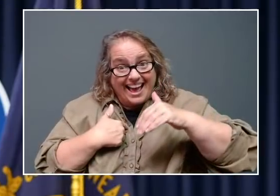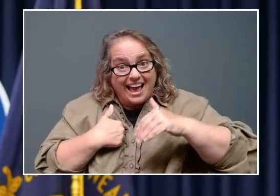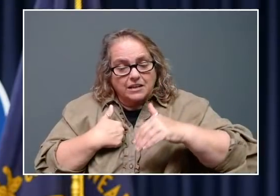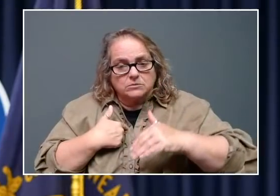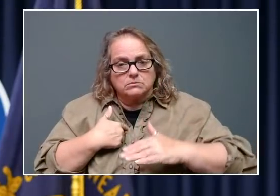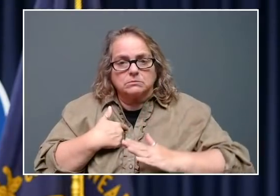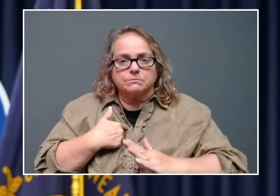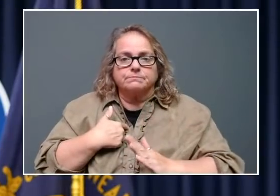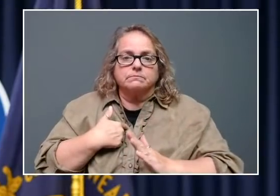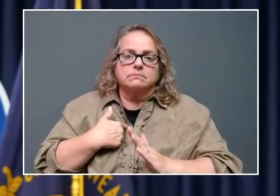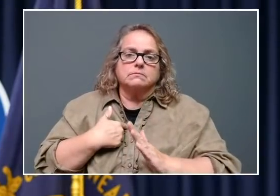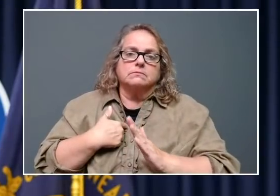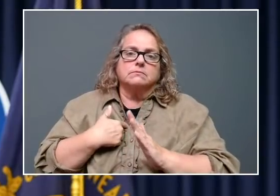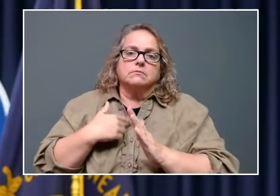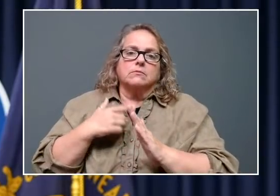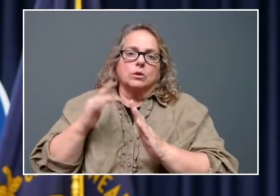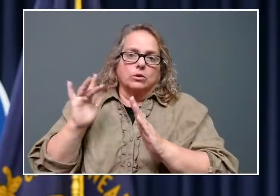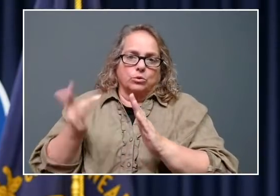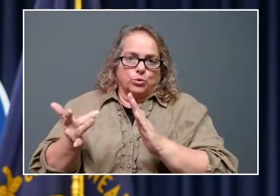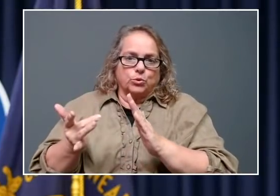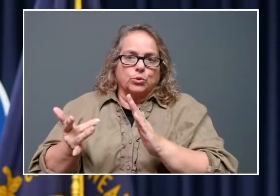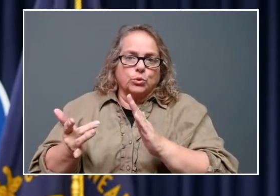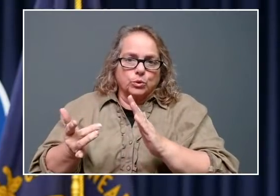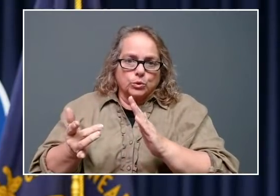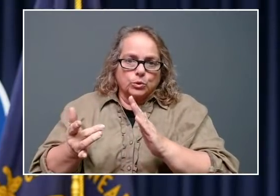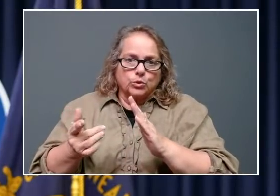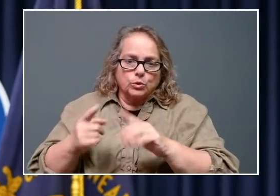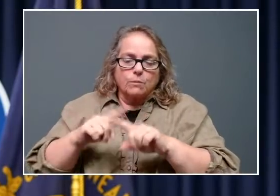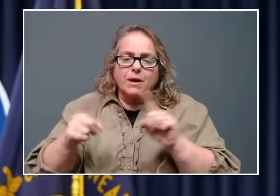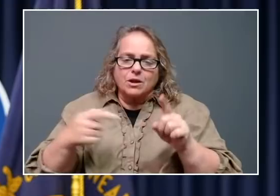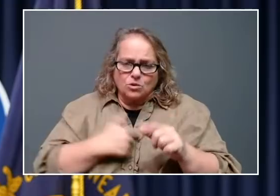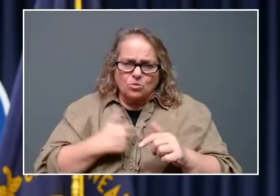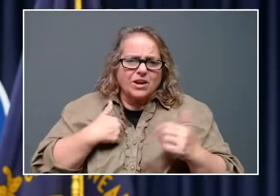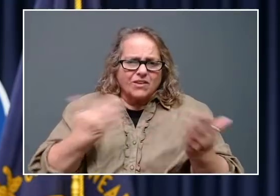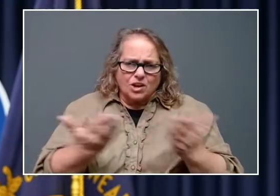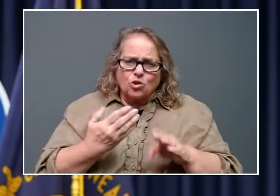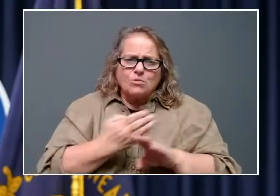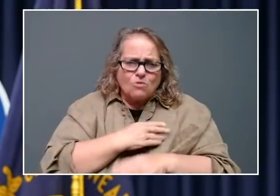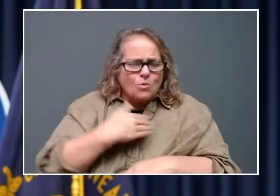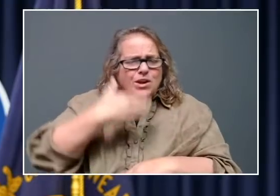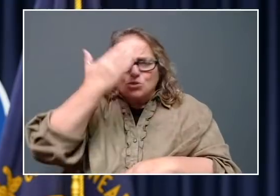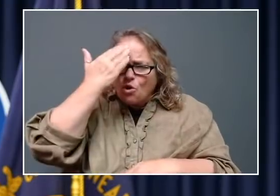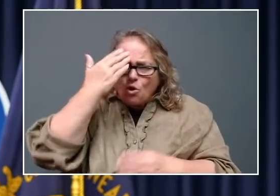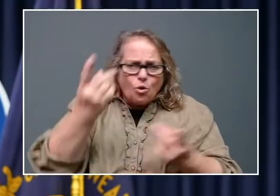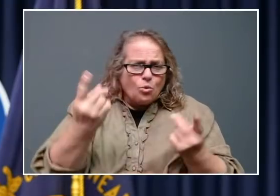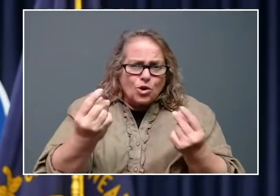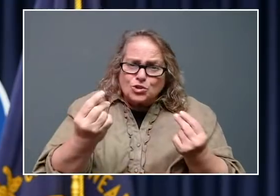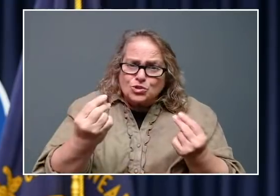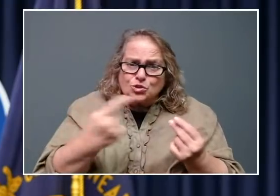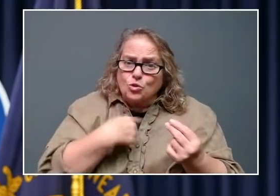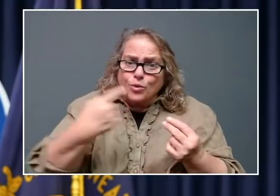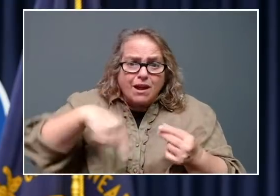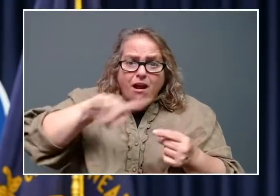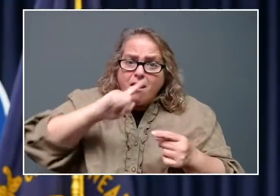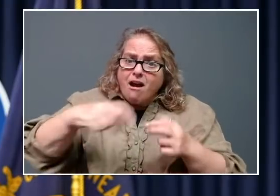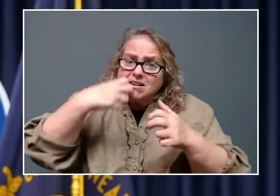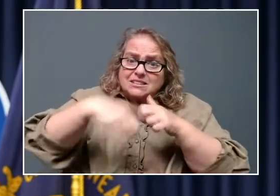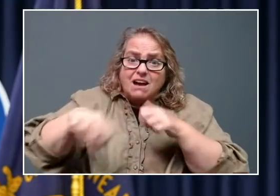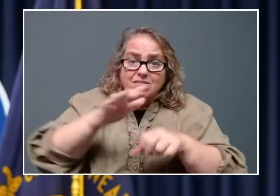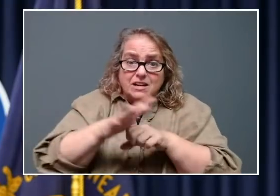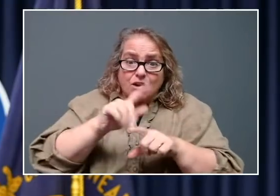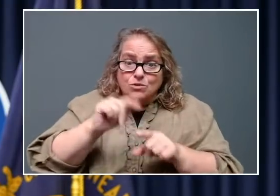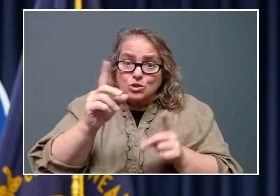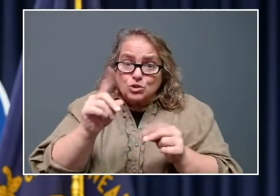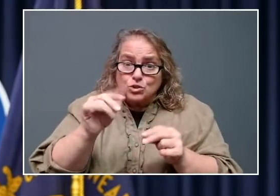but we've been here before. We know what to do, and we're tough enough to do it. And let's remember, just